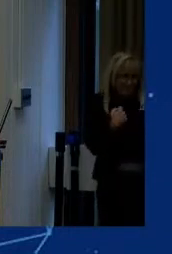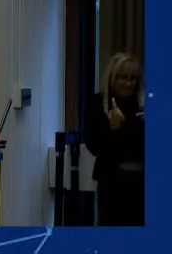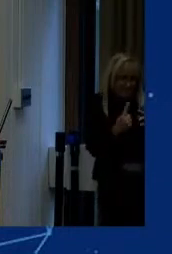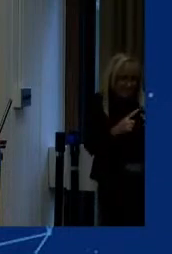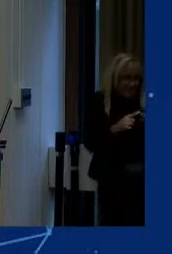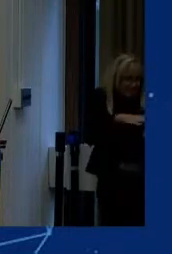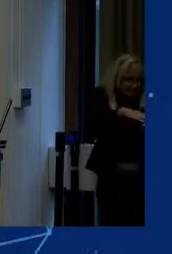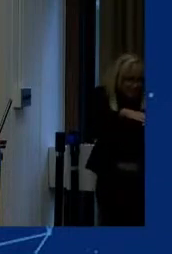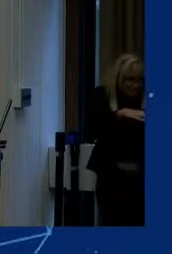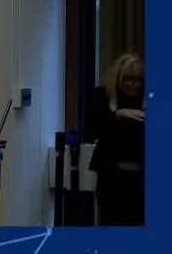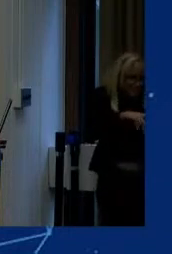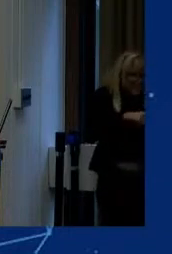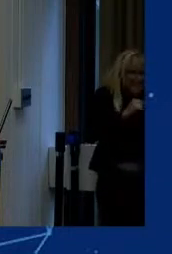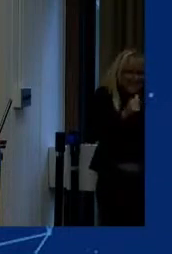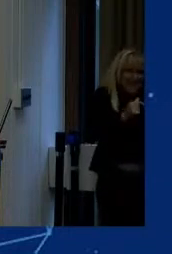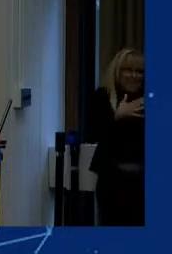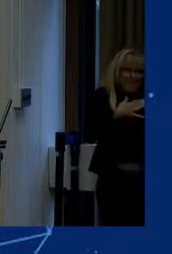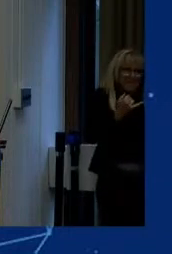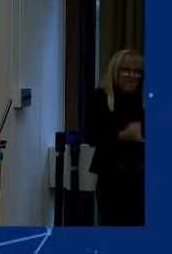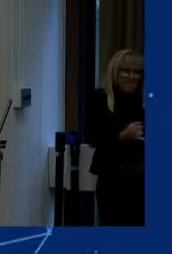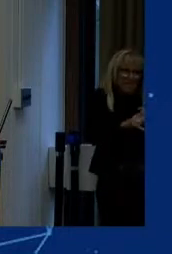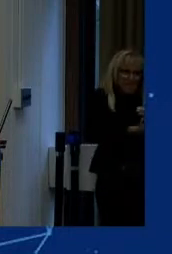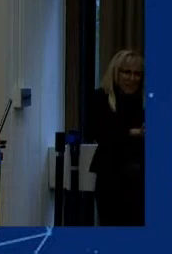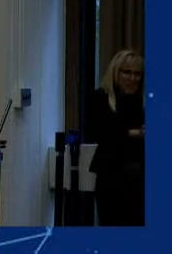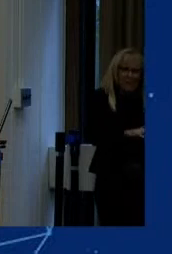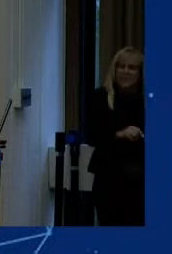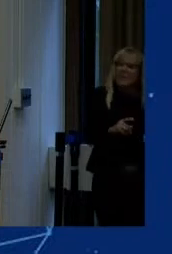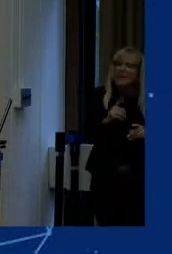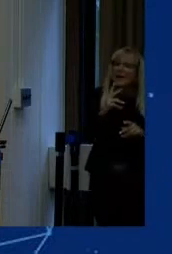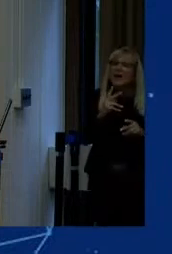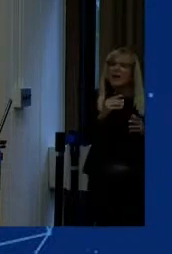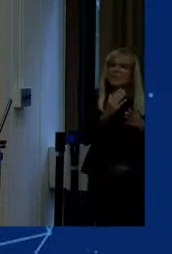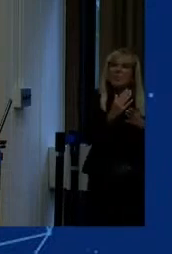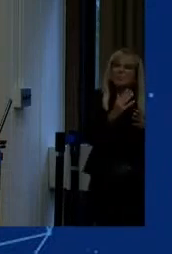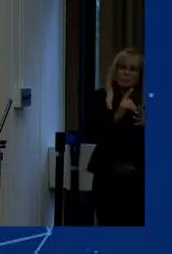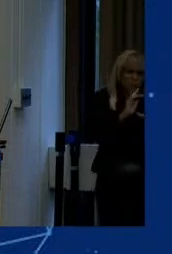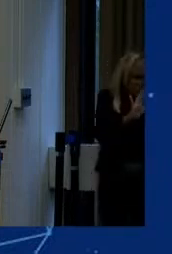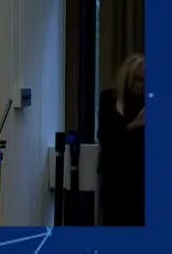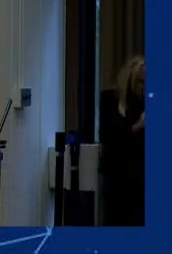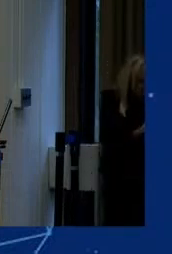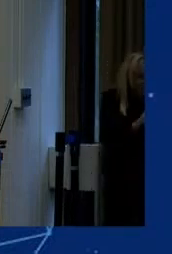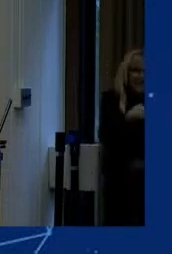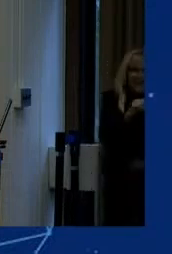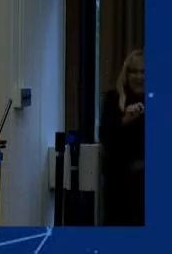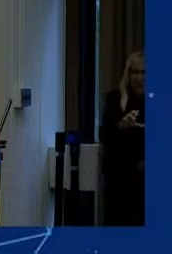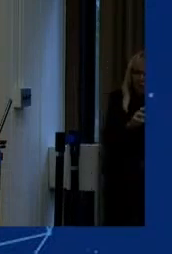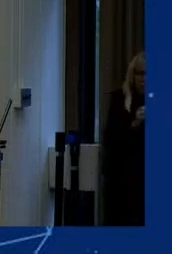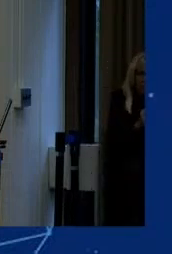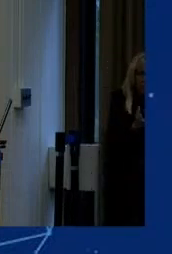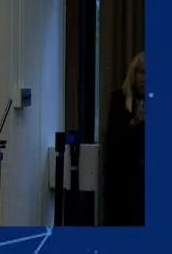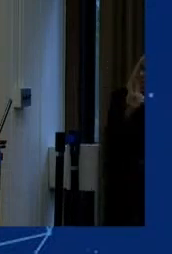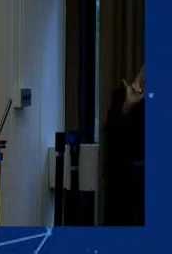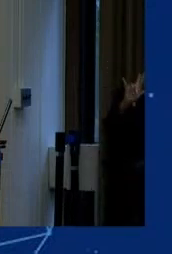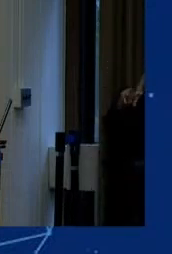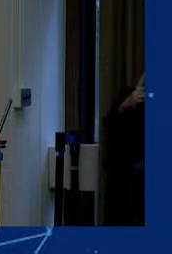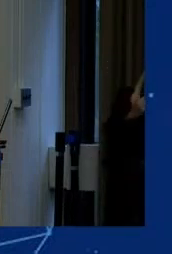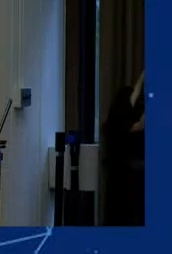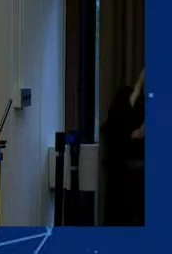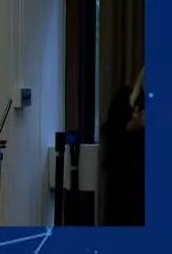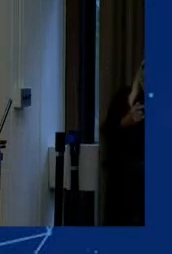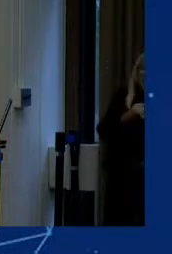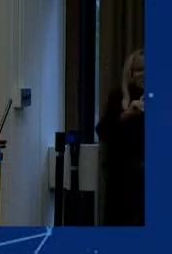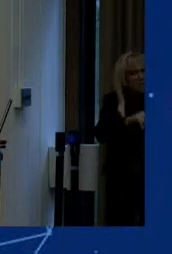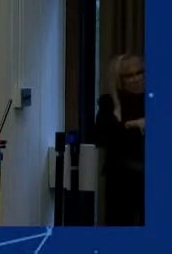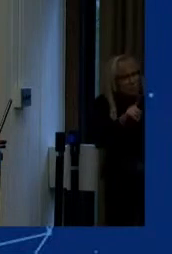giving me my final product. So I'm looking at the practices listed and I'm saying, okay, can I do more with this lesson in addition to